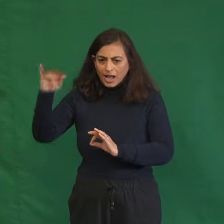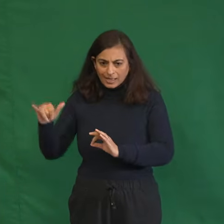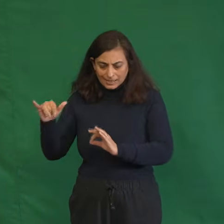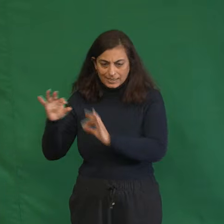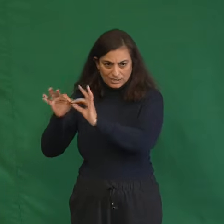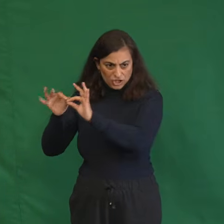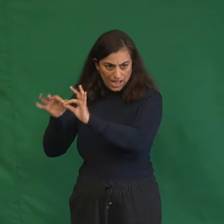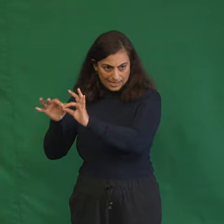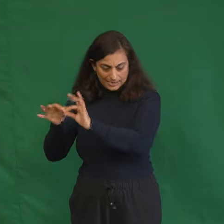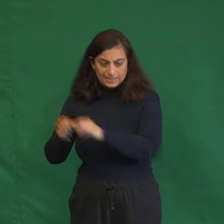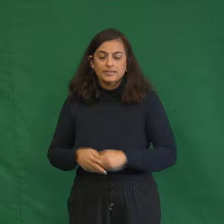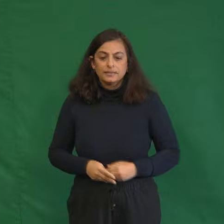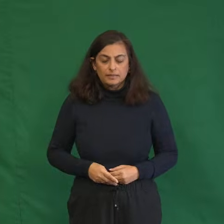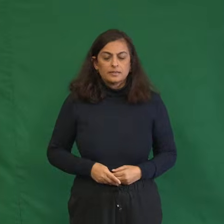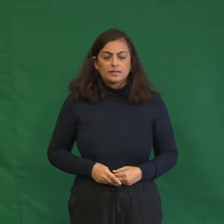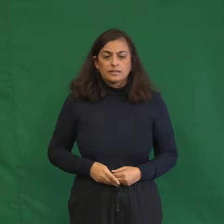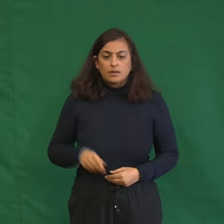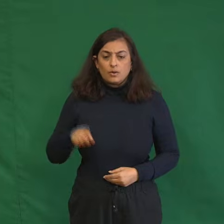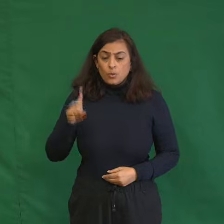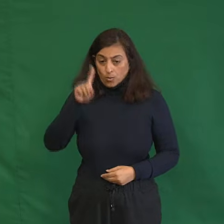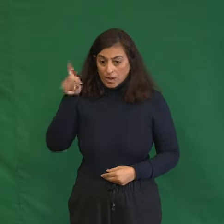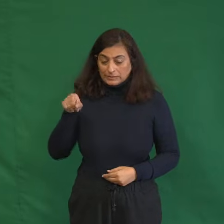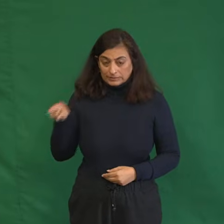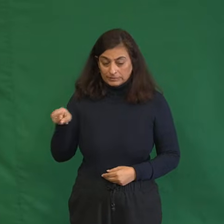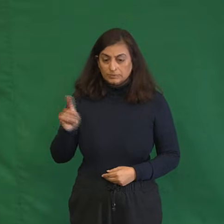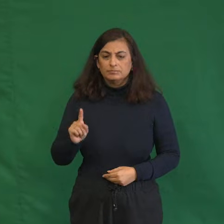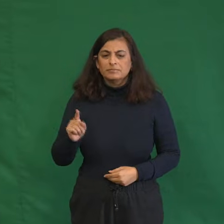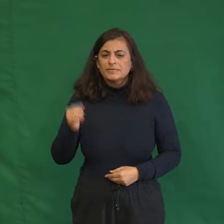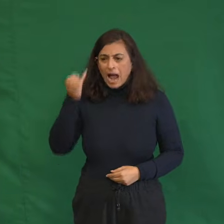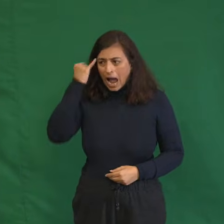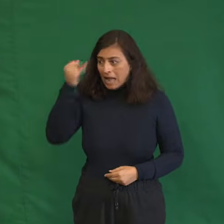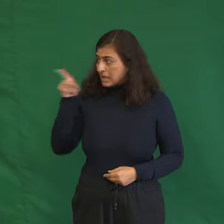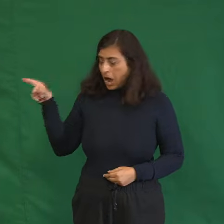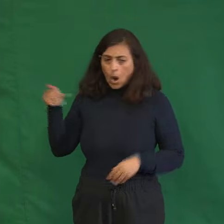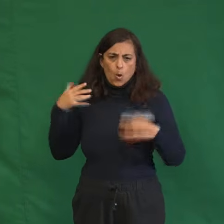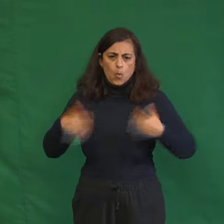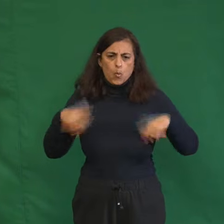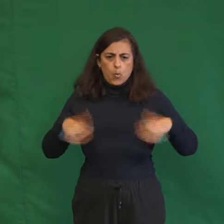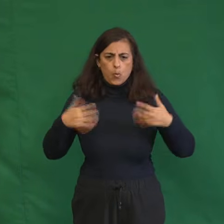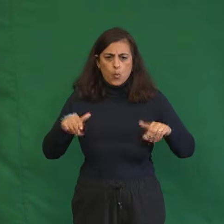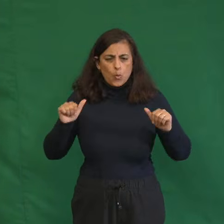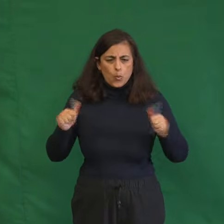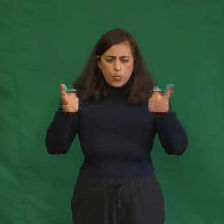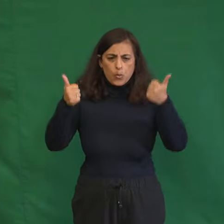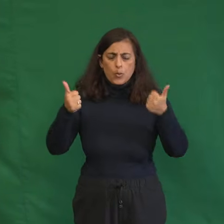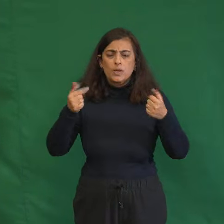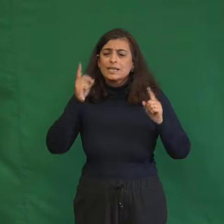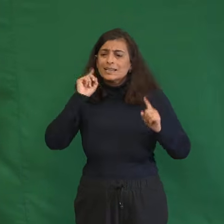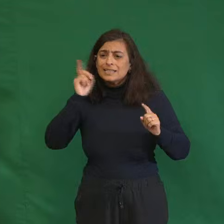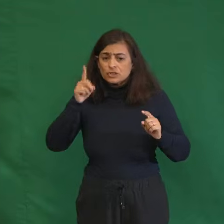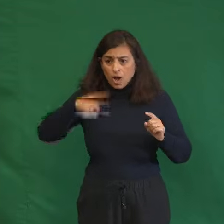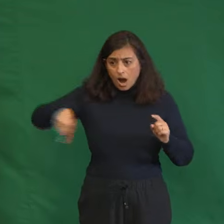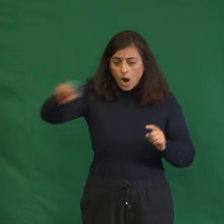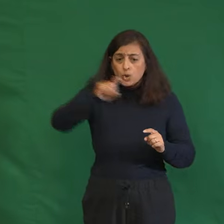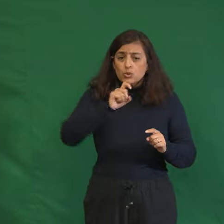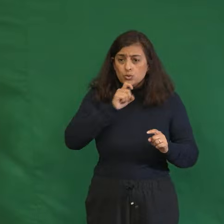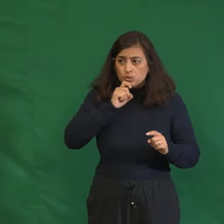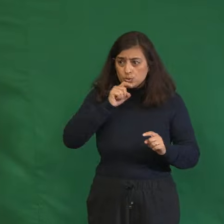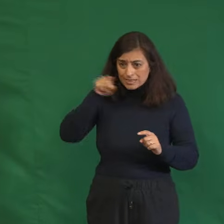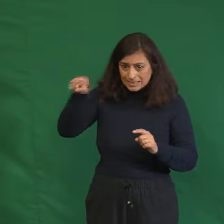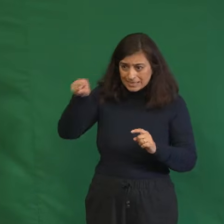The question is, it's an amazing idea, but how do you envision teachers using your materials for